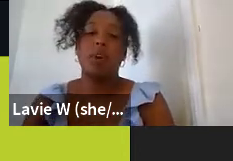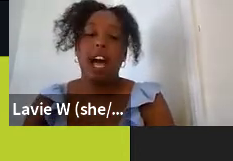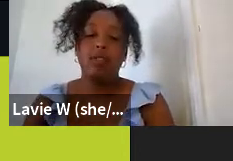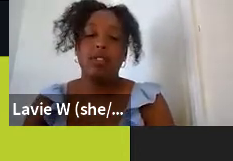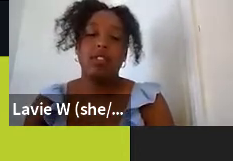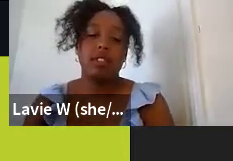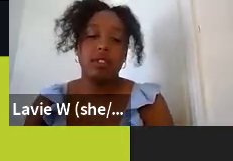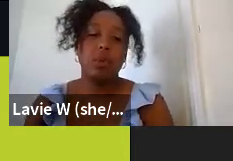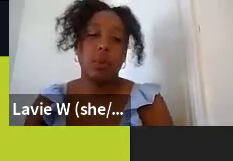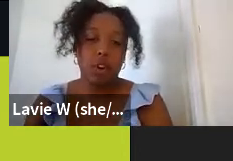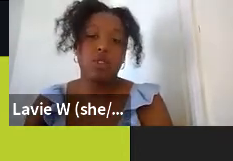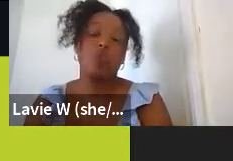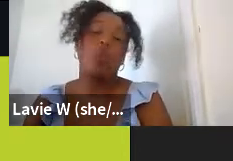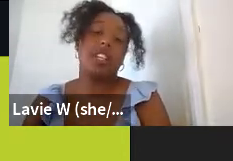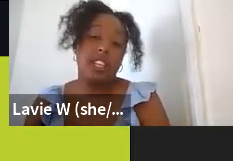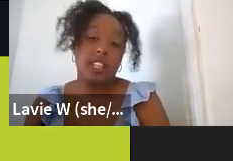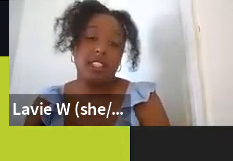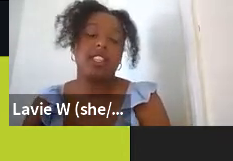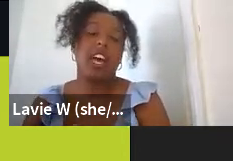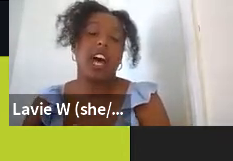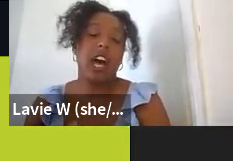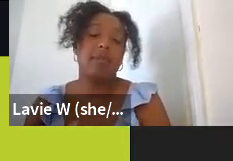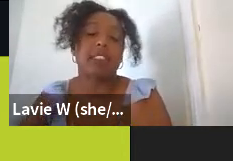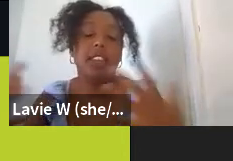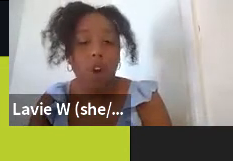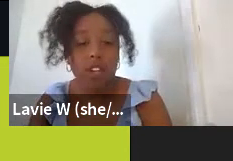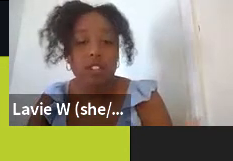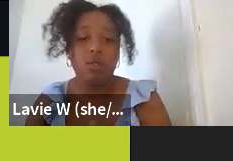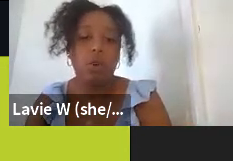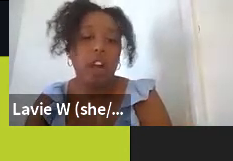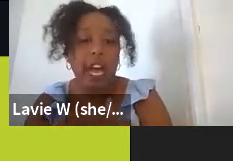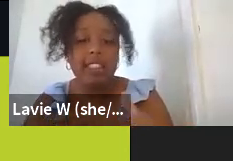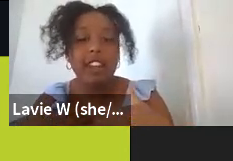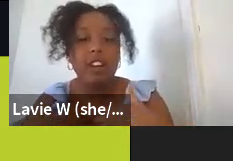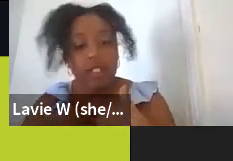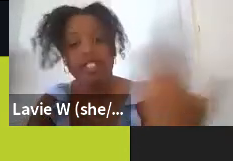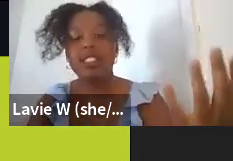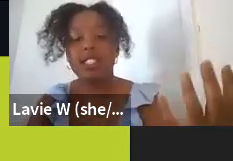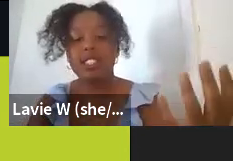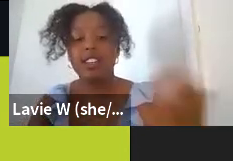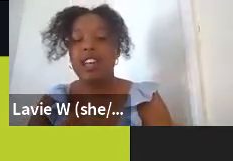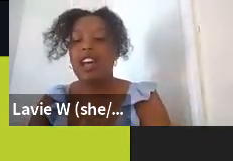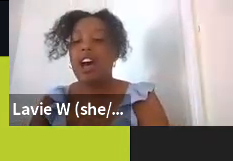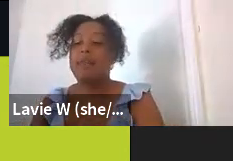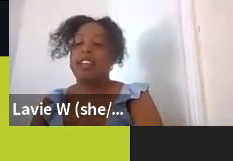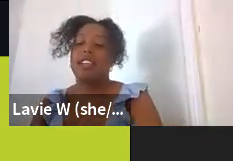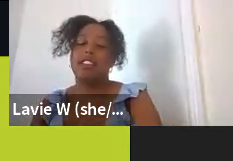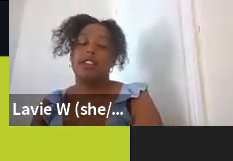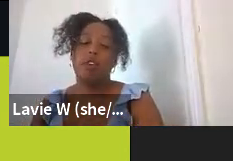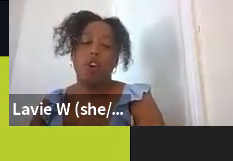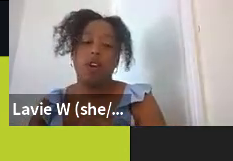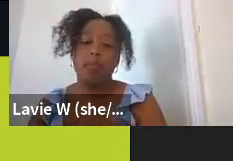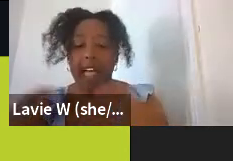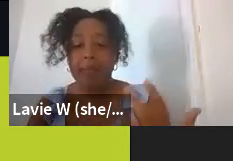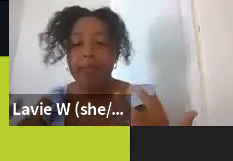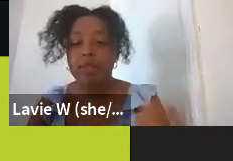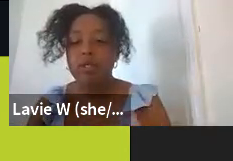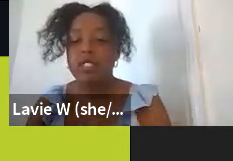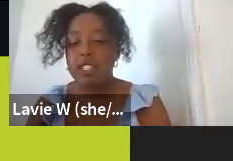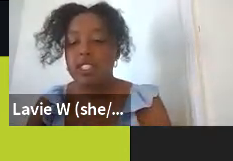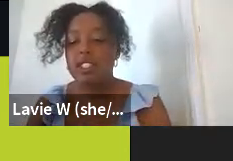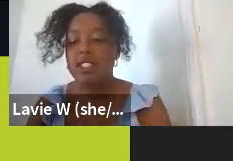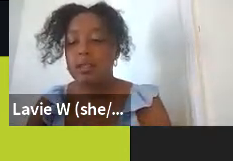to put out to the world what it is that they want to, they're existing. And I think for Black